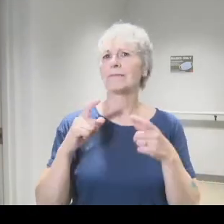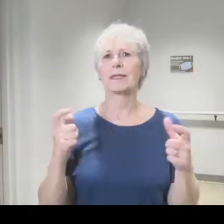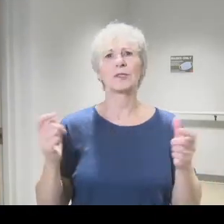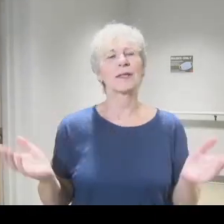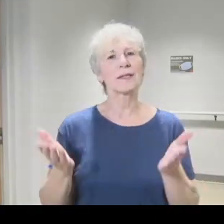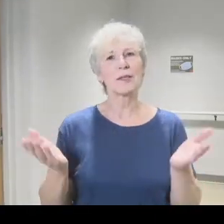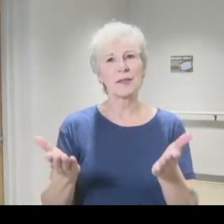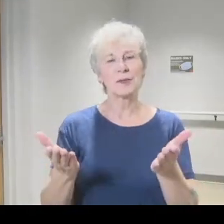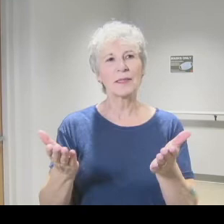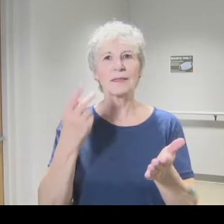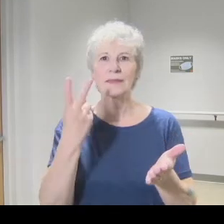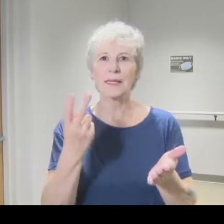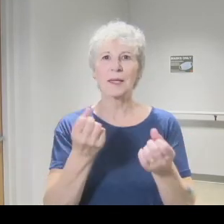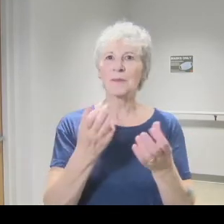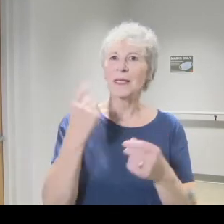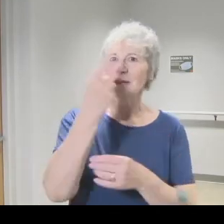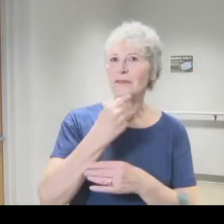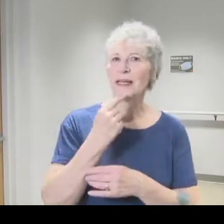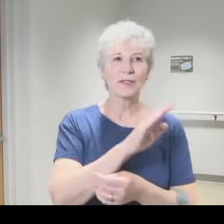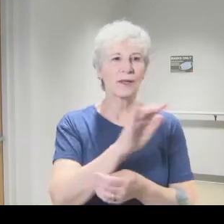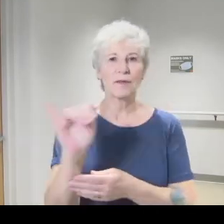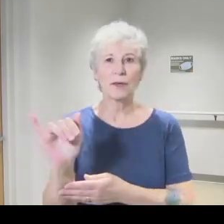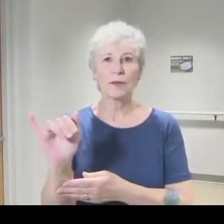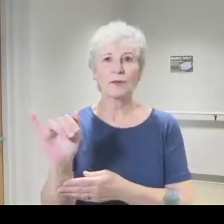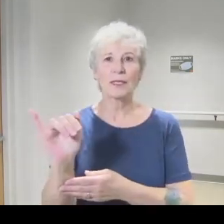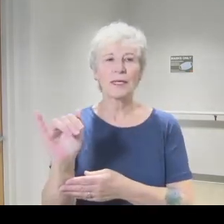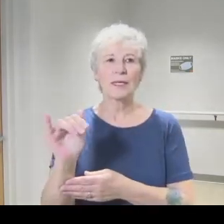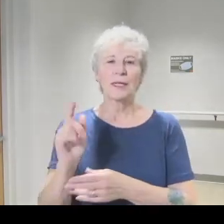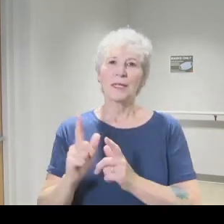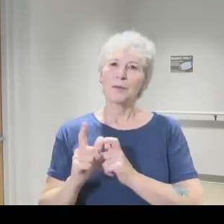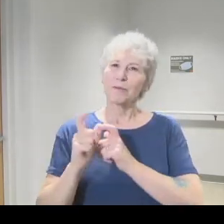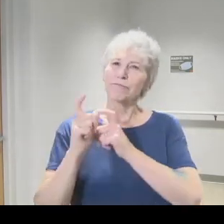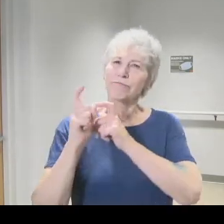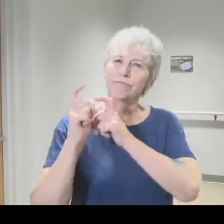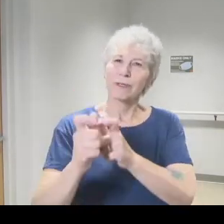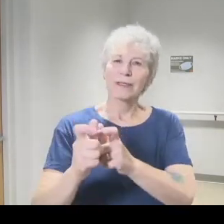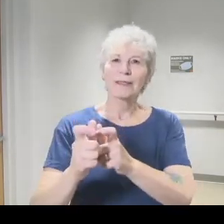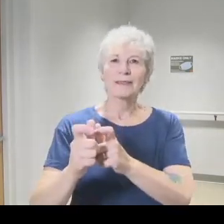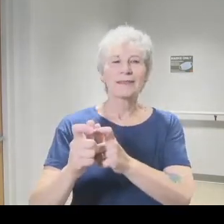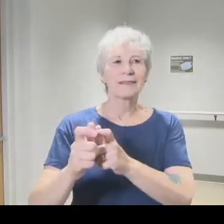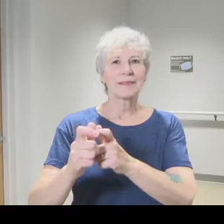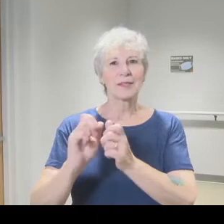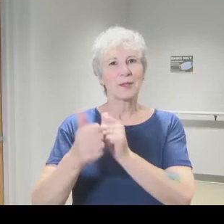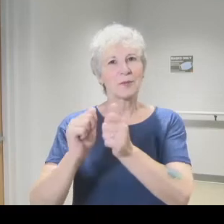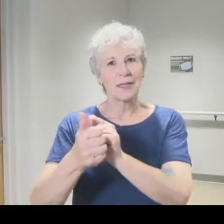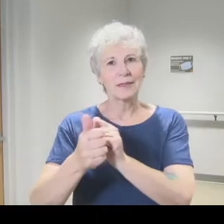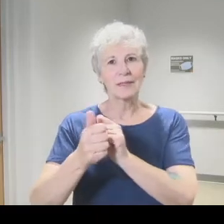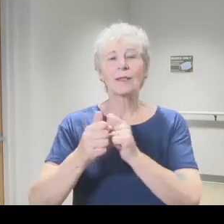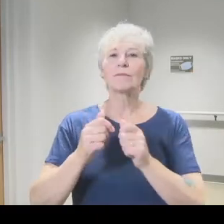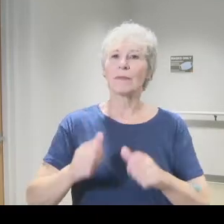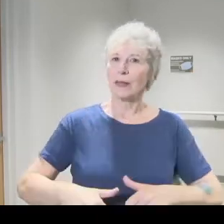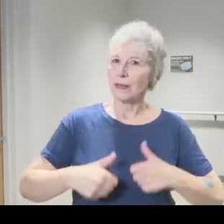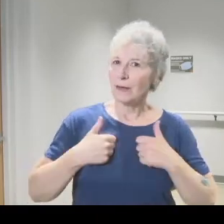me to see the many faces of those who are running the race that our Lord and Savior Jesus Christ has called us to. So thank